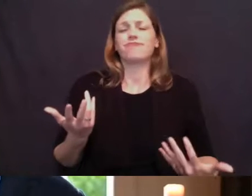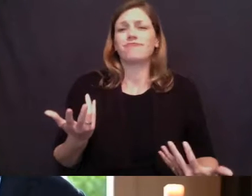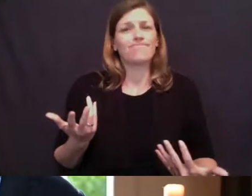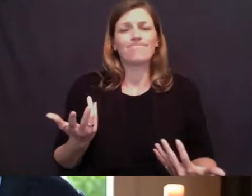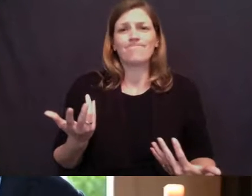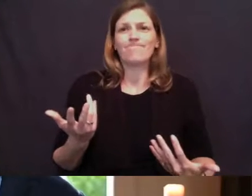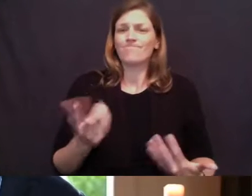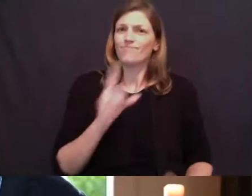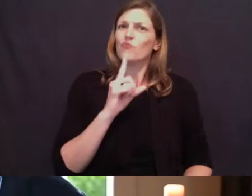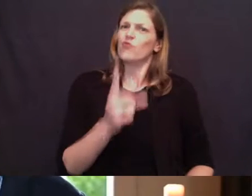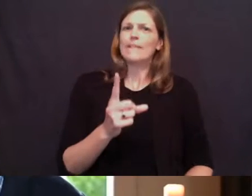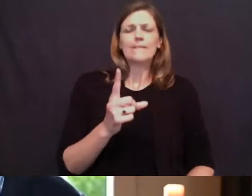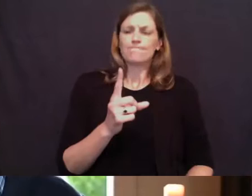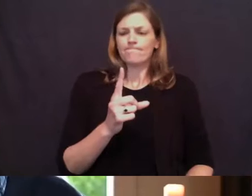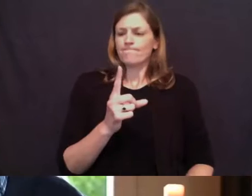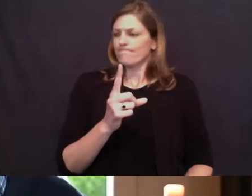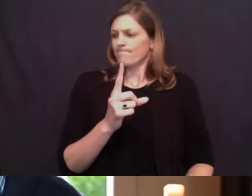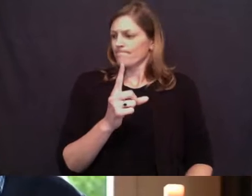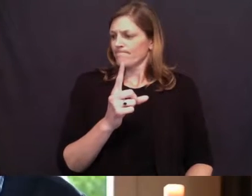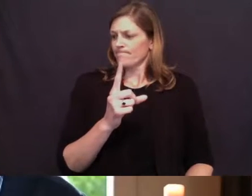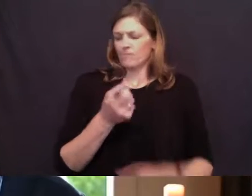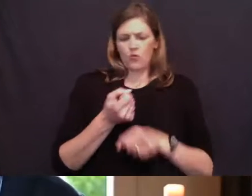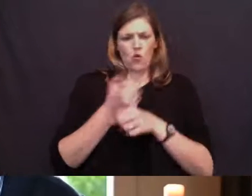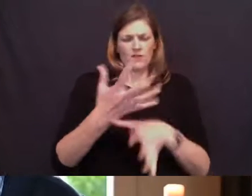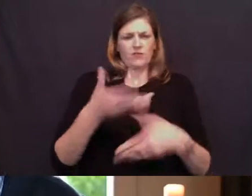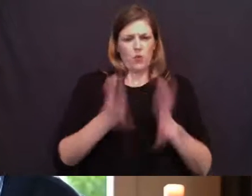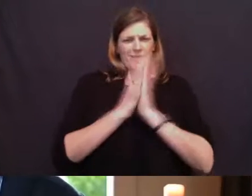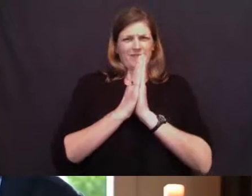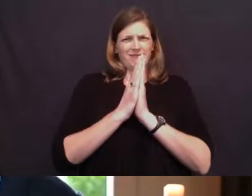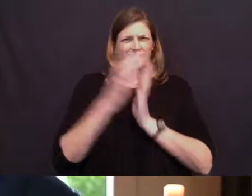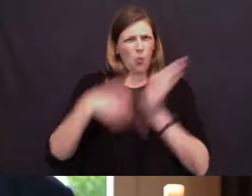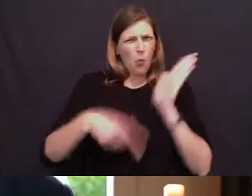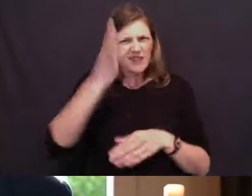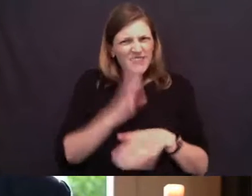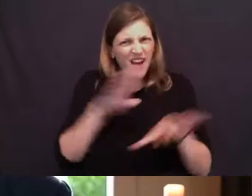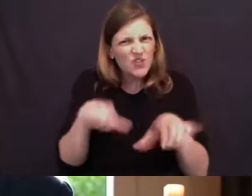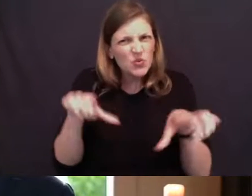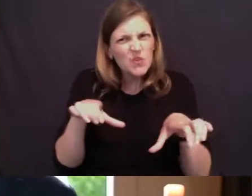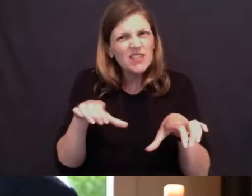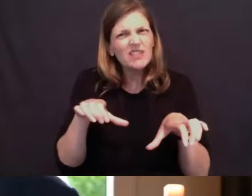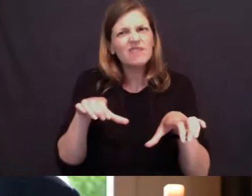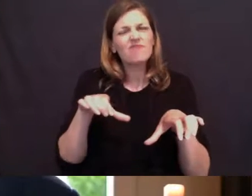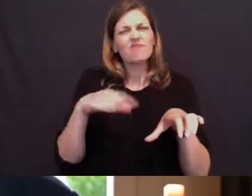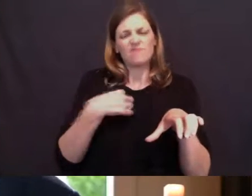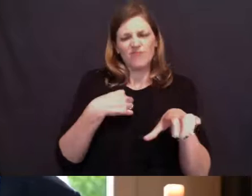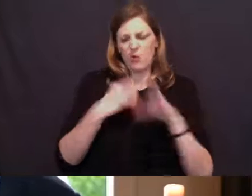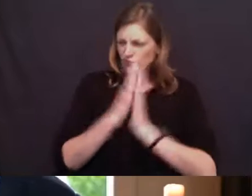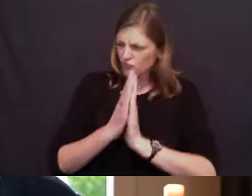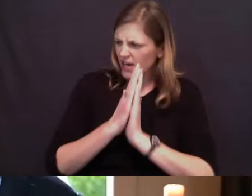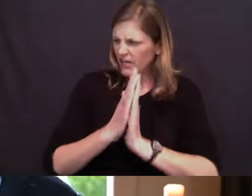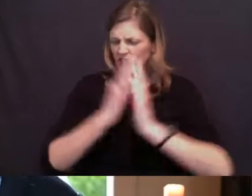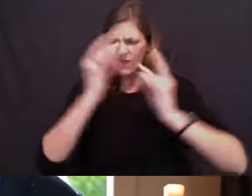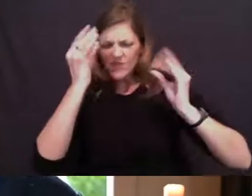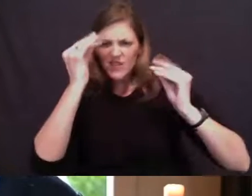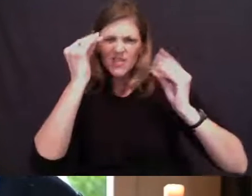It really does beg the question, what is God doing? And as I was praying and thinking about this